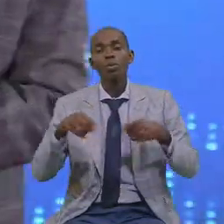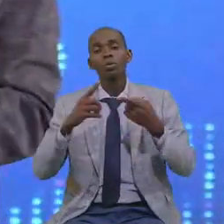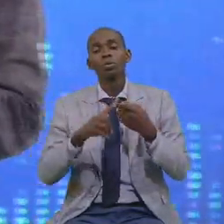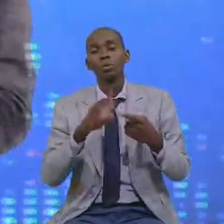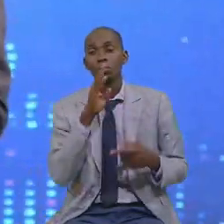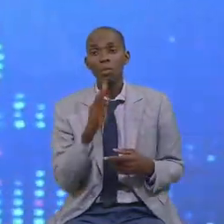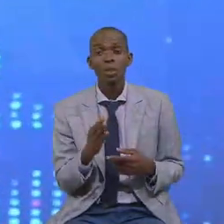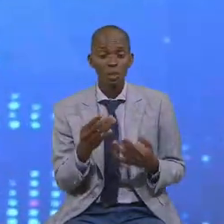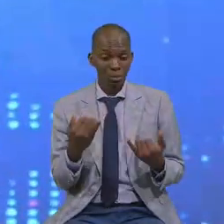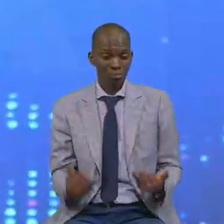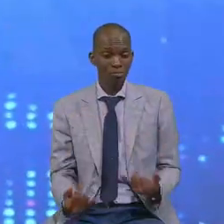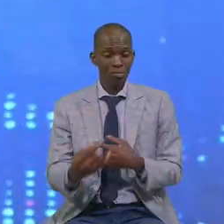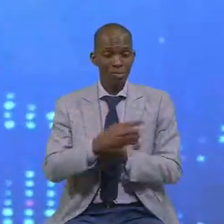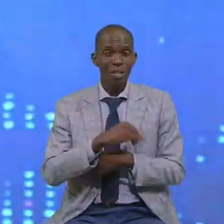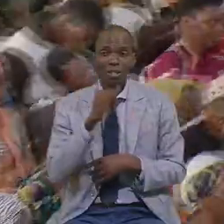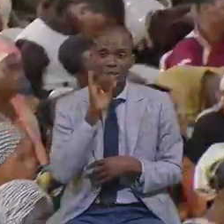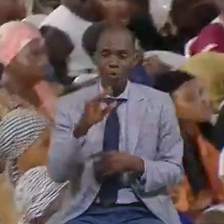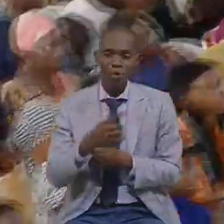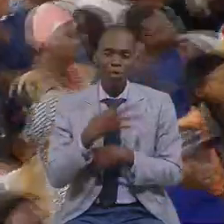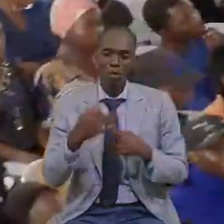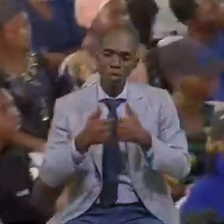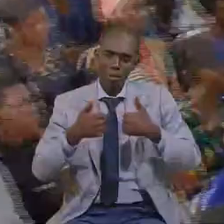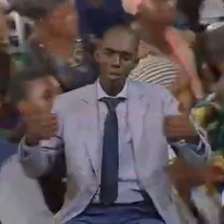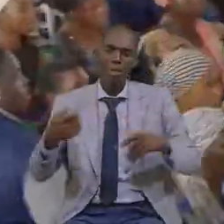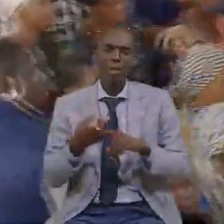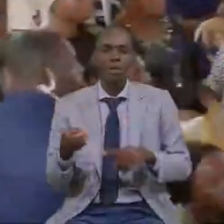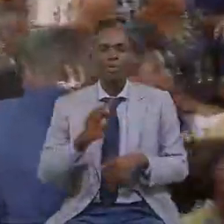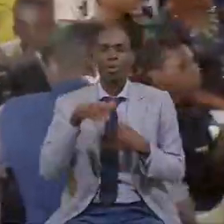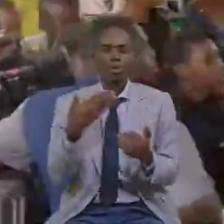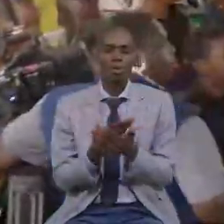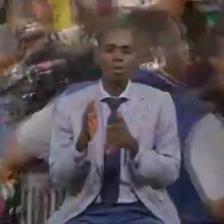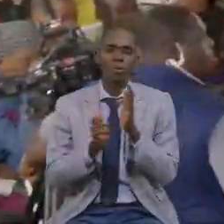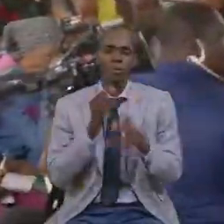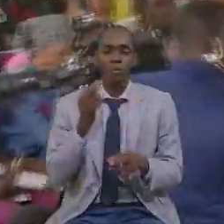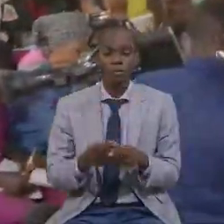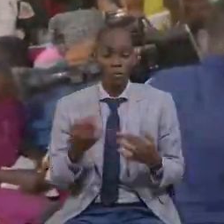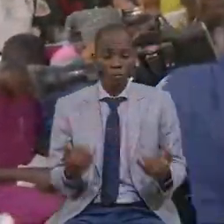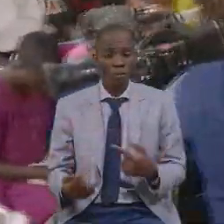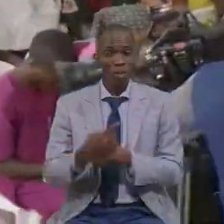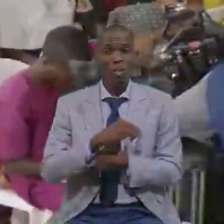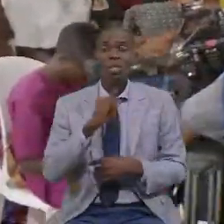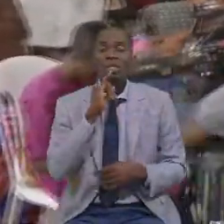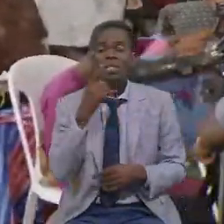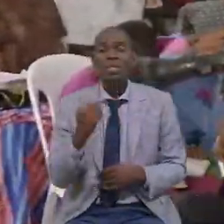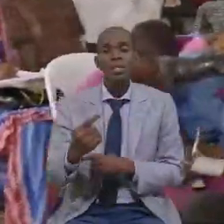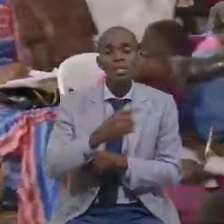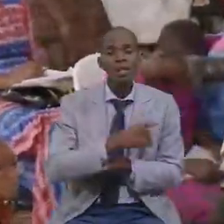the day of separation from them. Today is the day of total